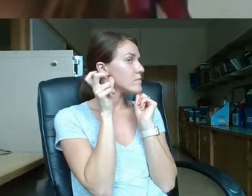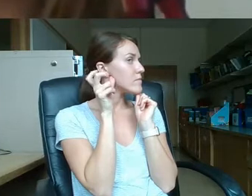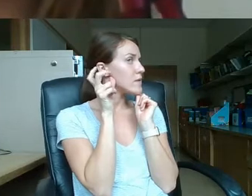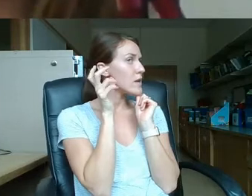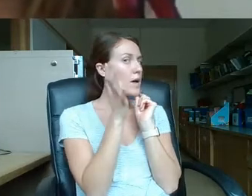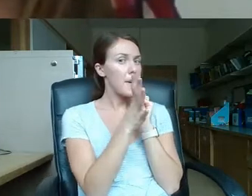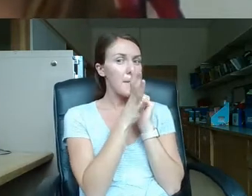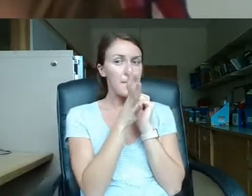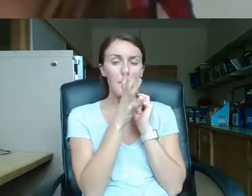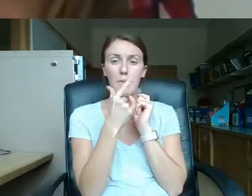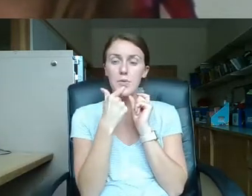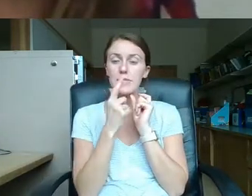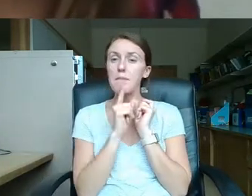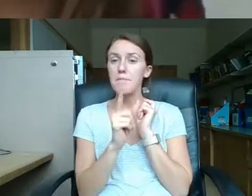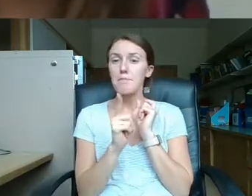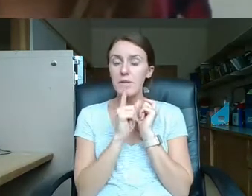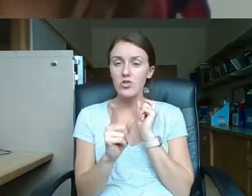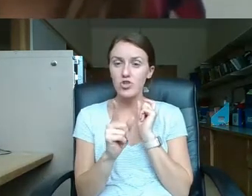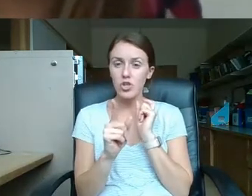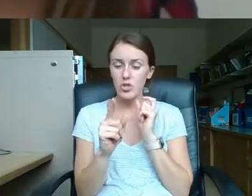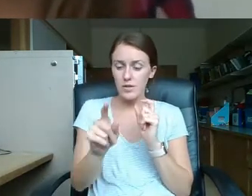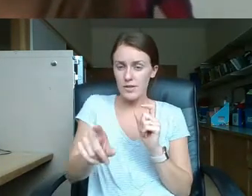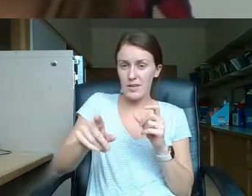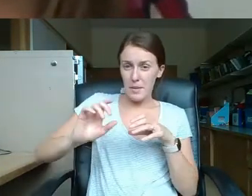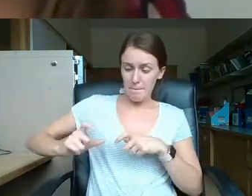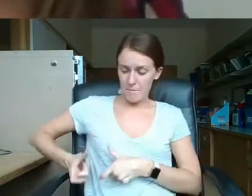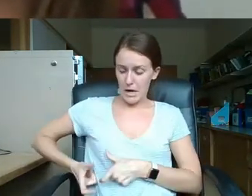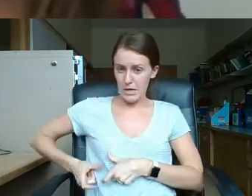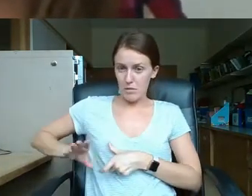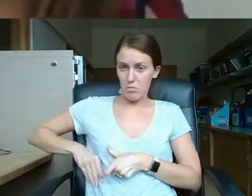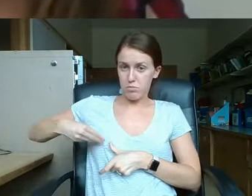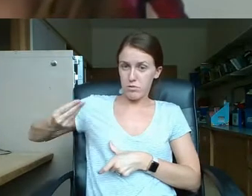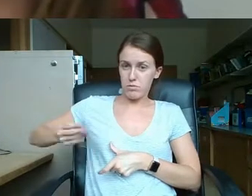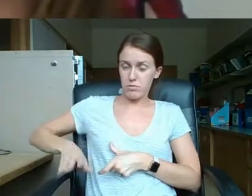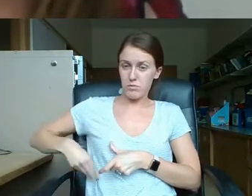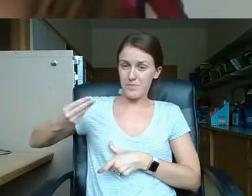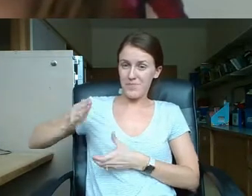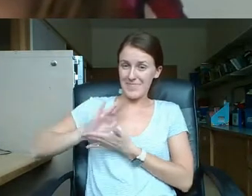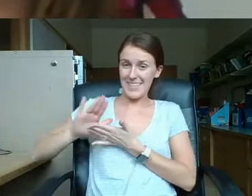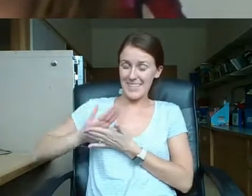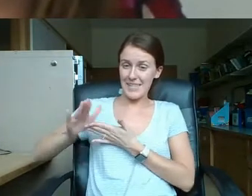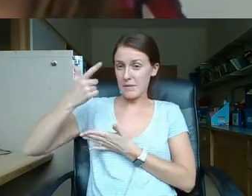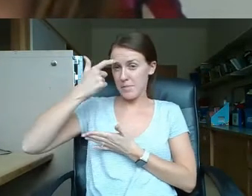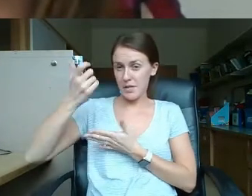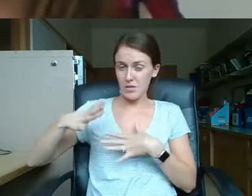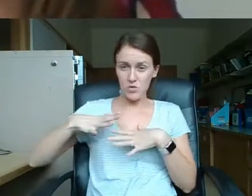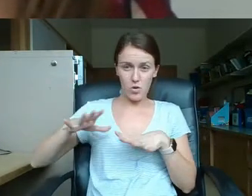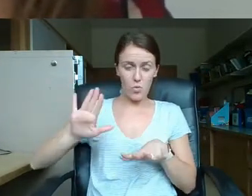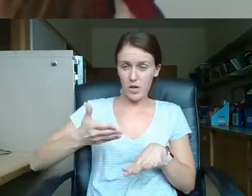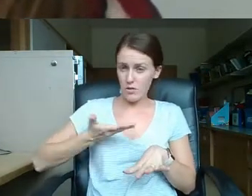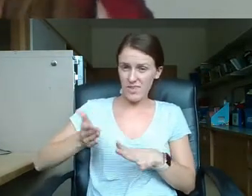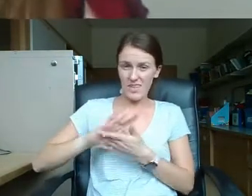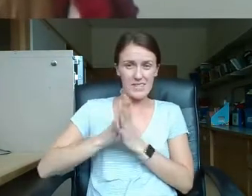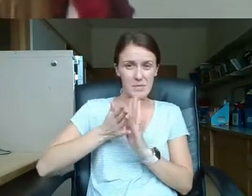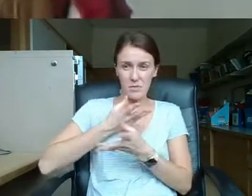was saying, "Be sure to take everything out of your pockets, Lisa dear. You don't want your precious things to get